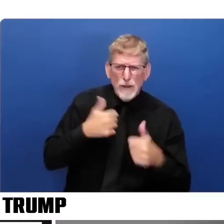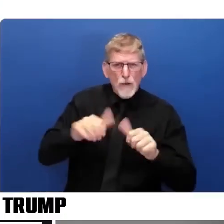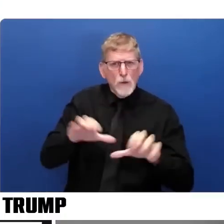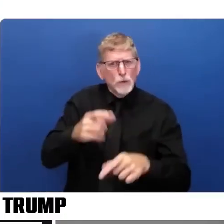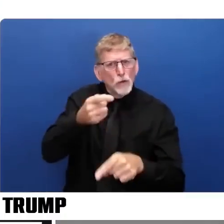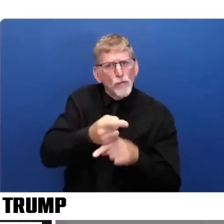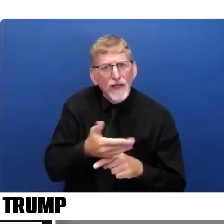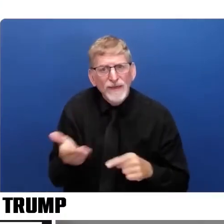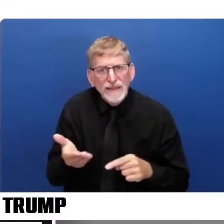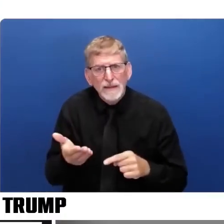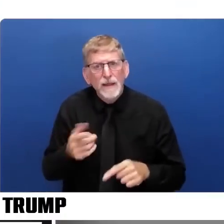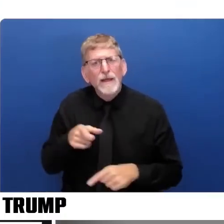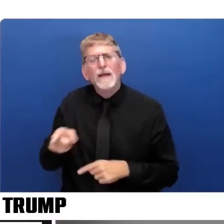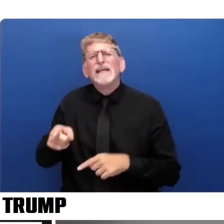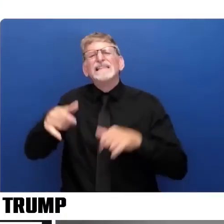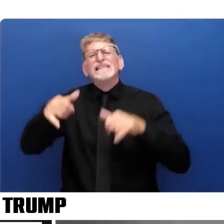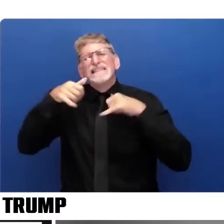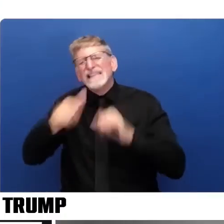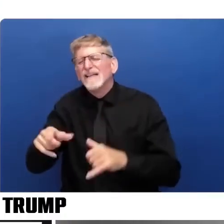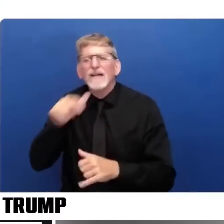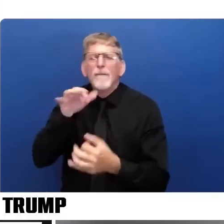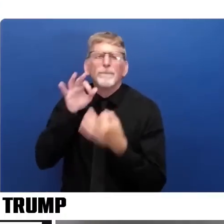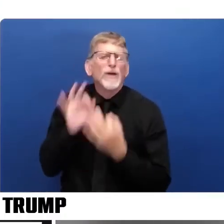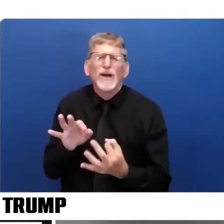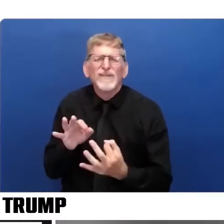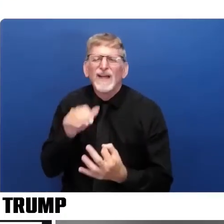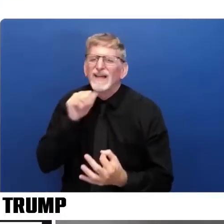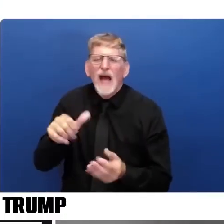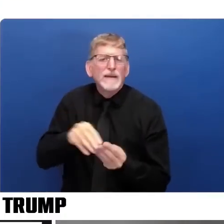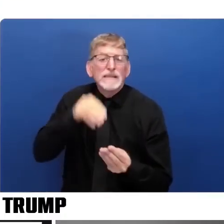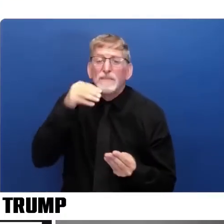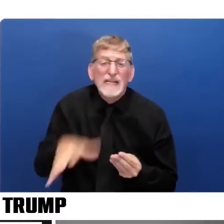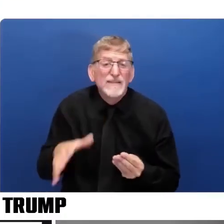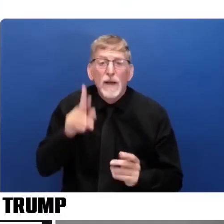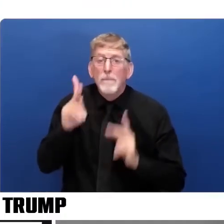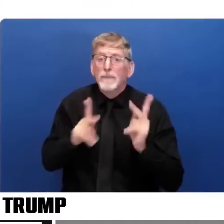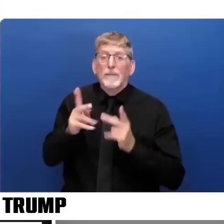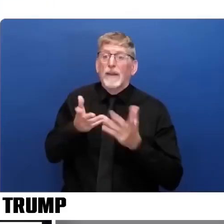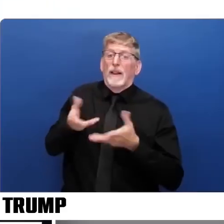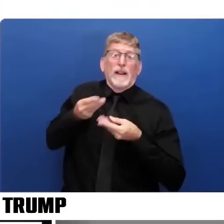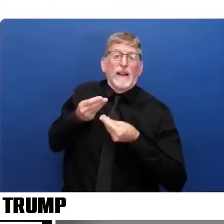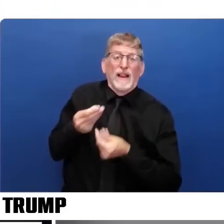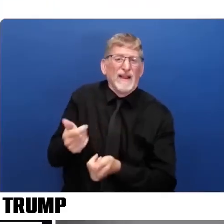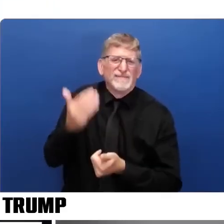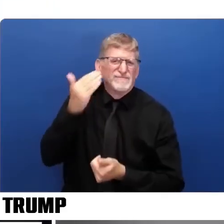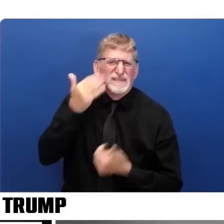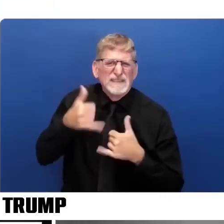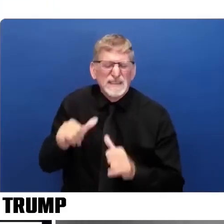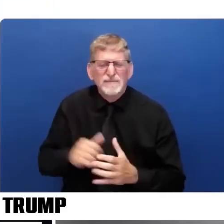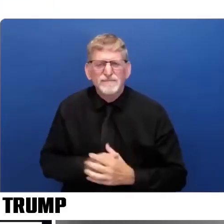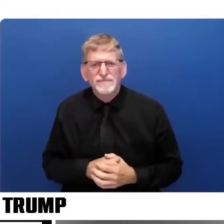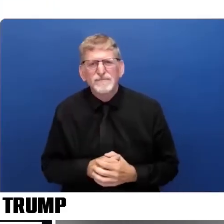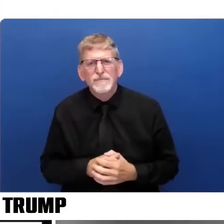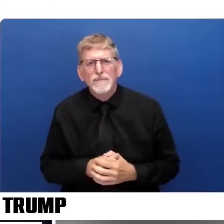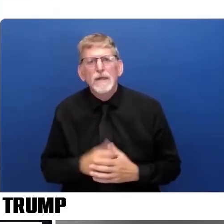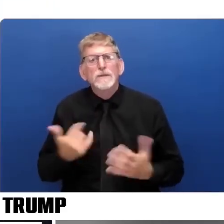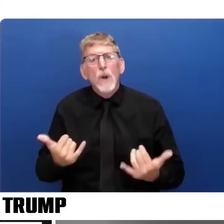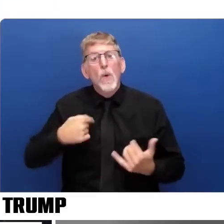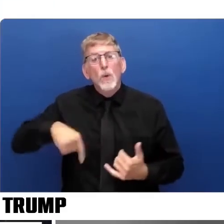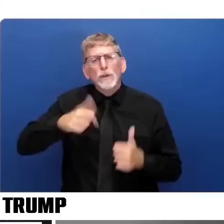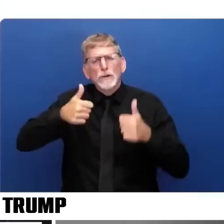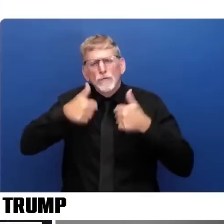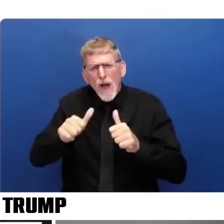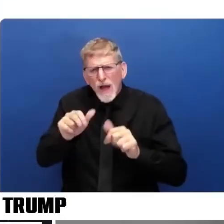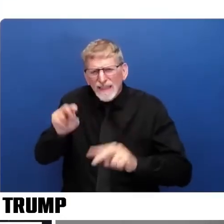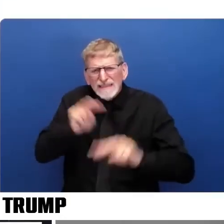never going to be great, and it's too expensive for people. And what we will do is we're looking at different plans. If we can come up